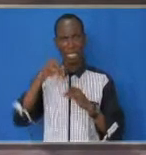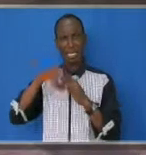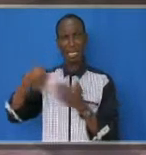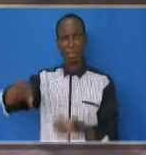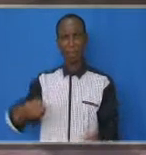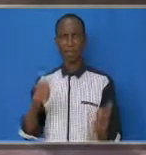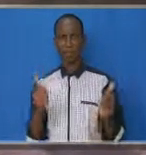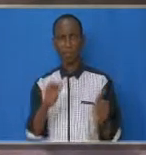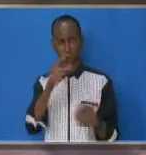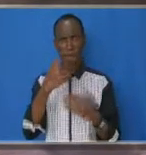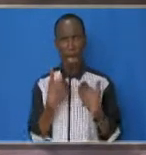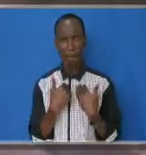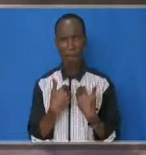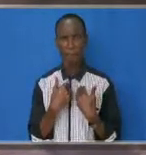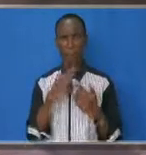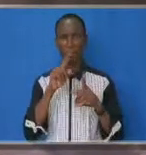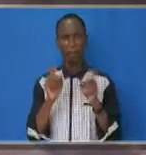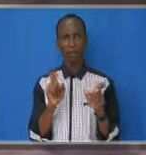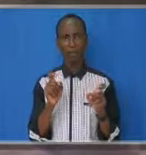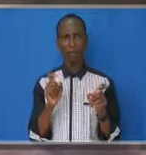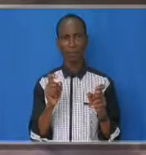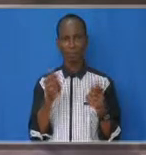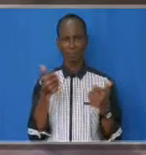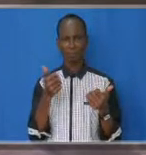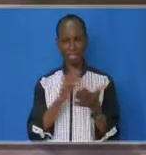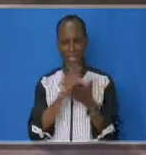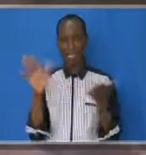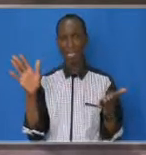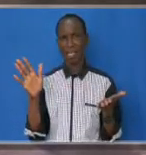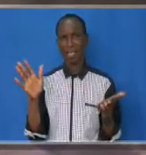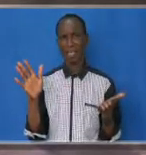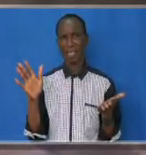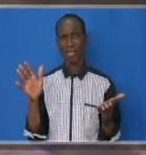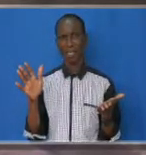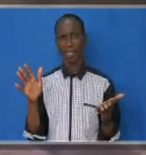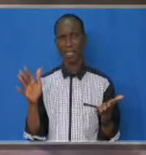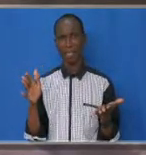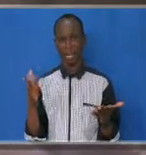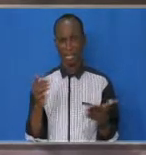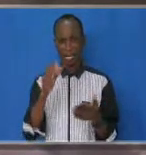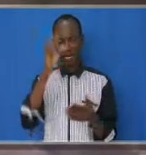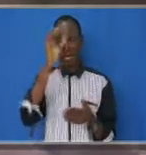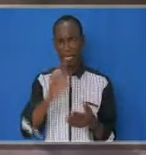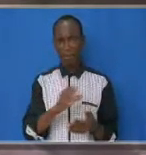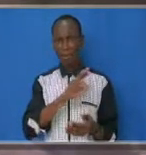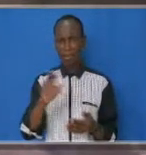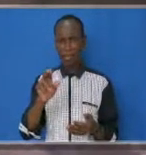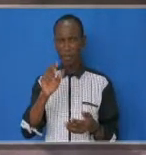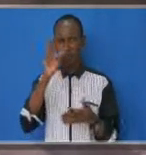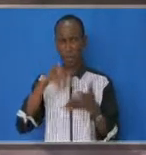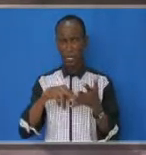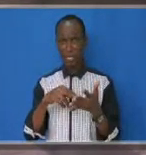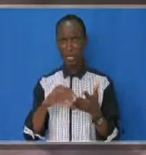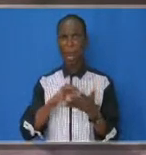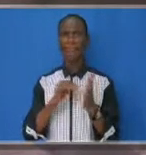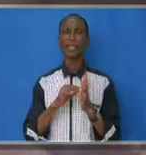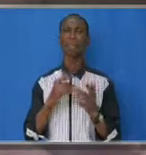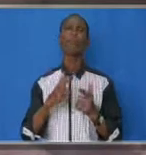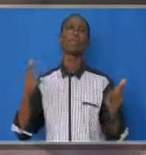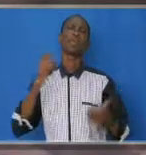mediation of Moses and the angels on Mount Sinai. And yet, at a time in